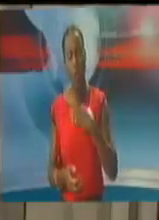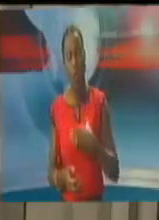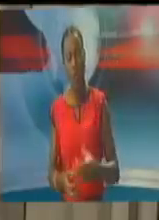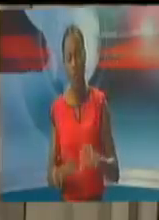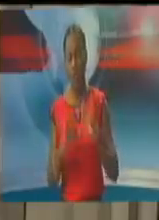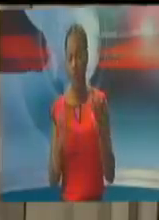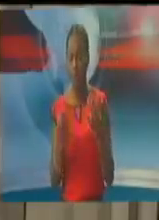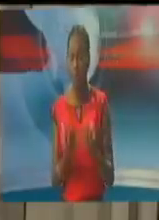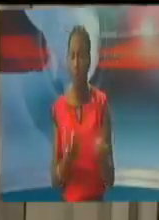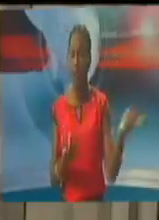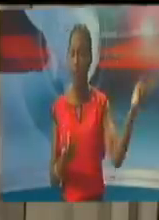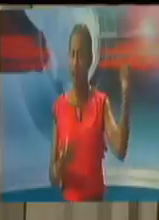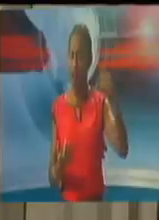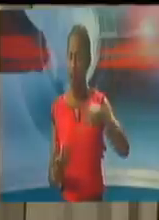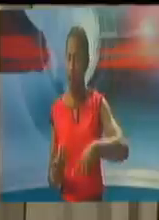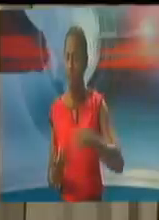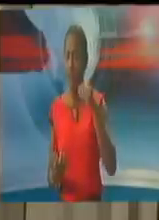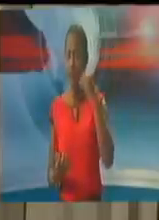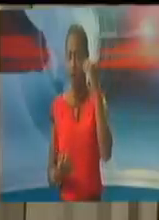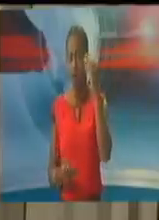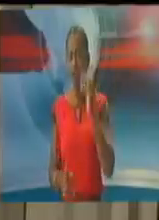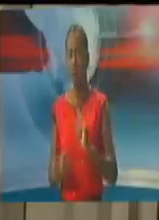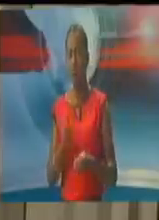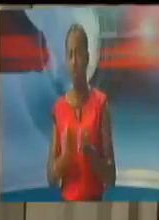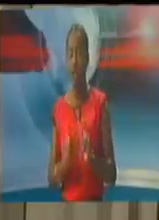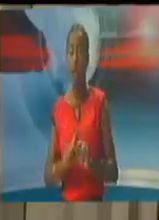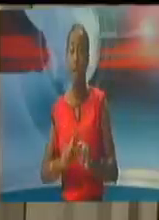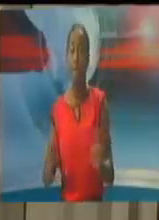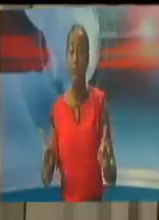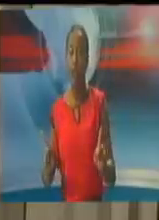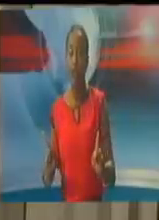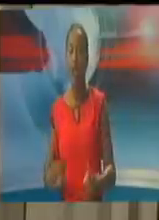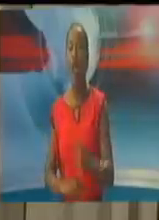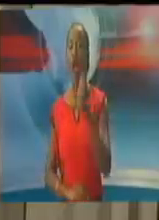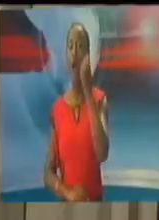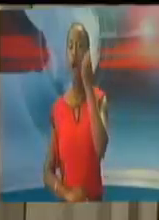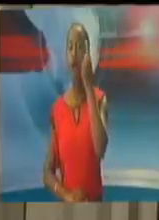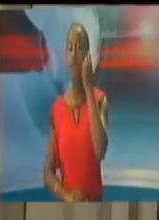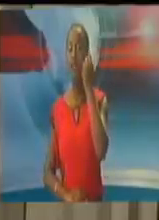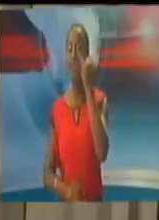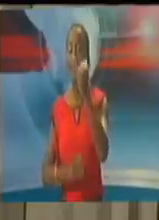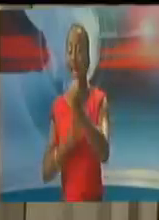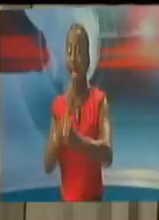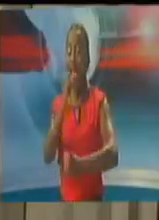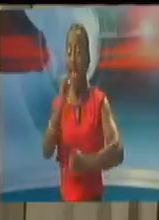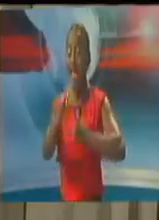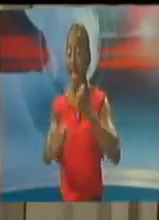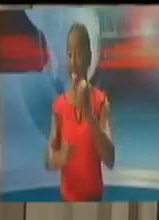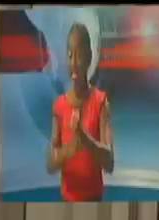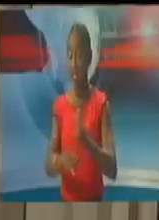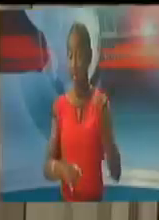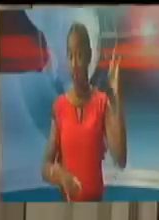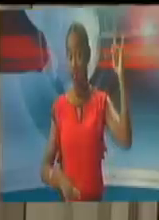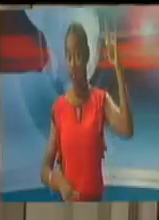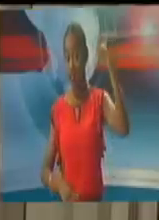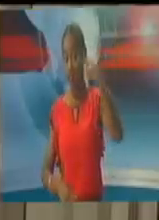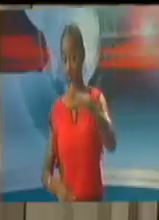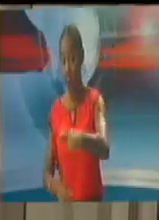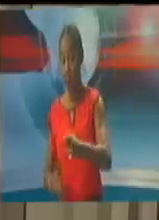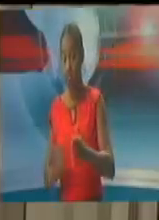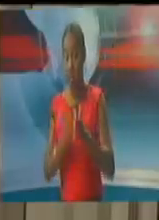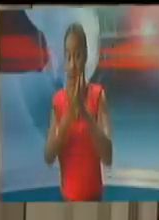back home in the safety and comfort of our homes, but understand international travel, in particular airlines, cruise